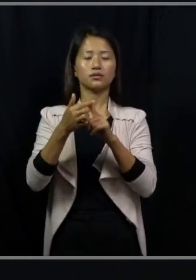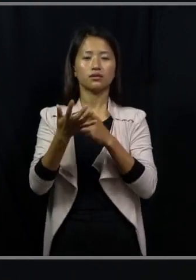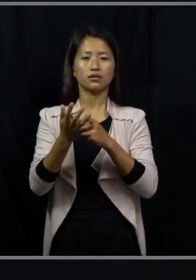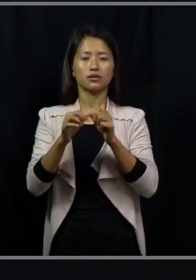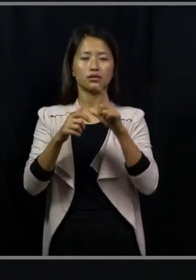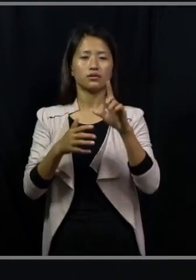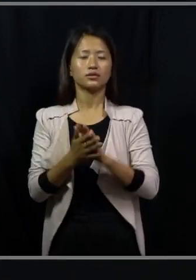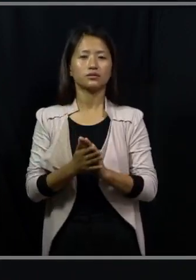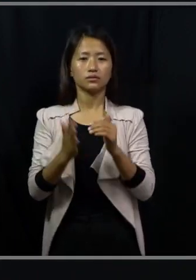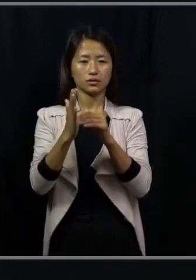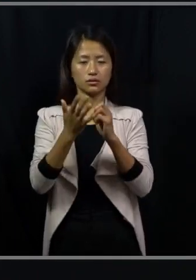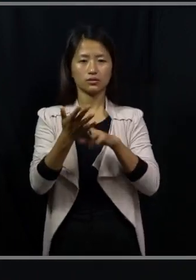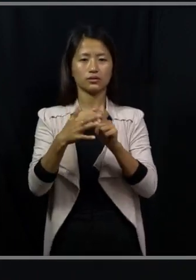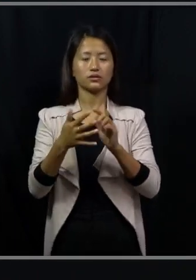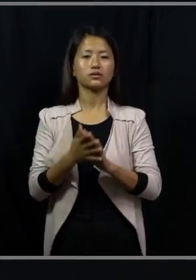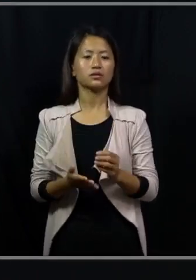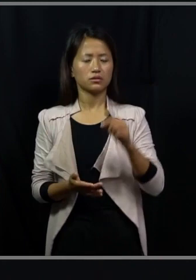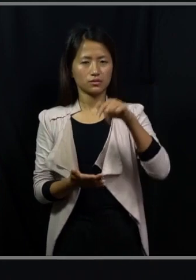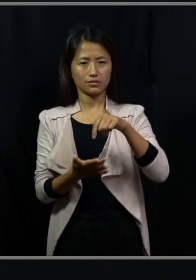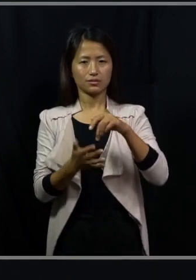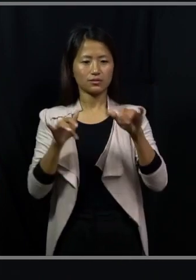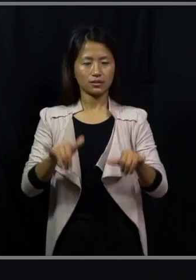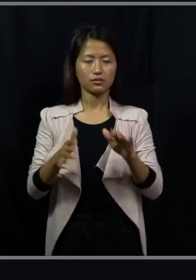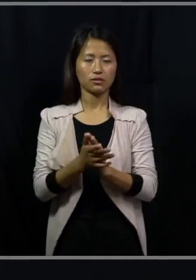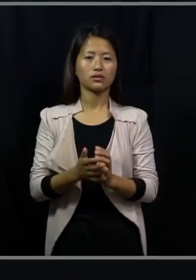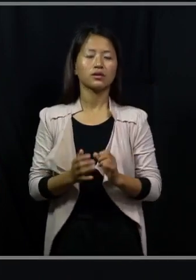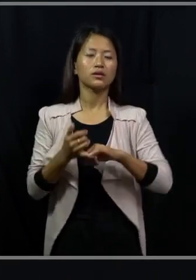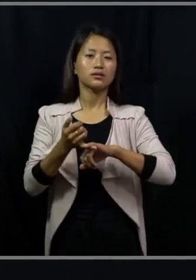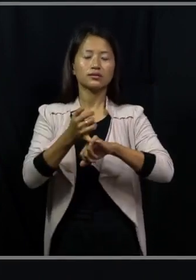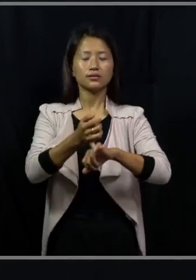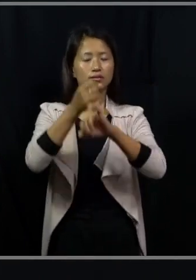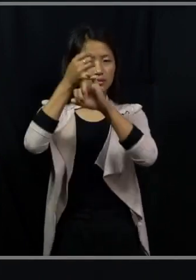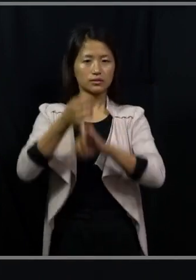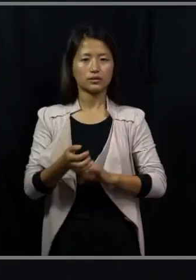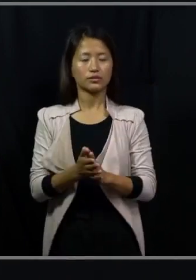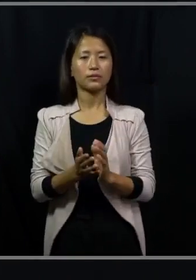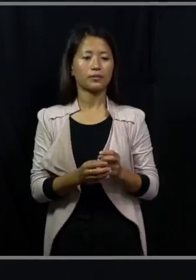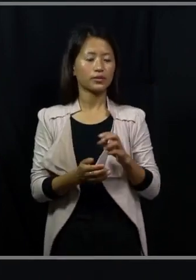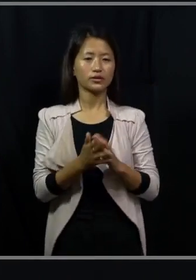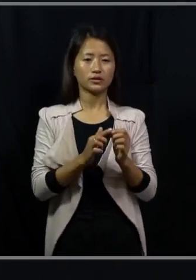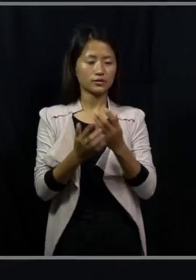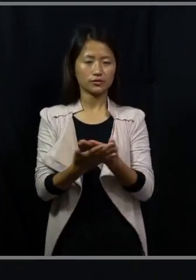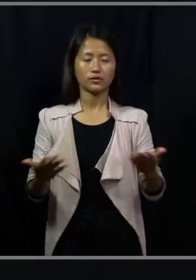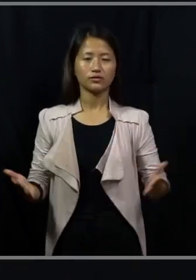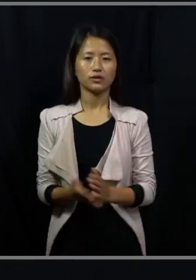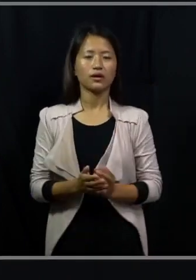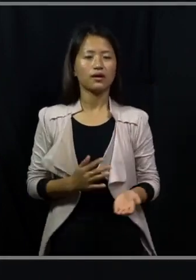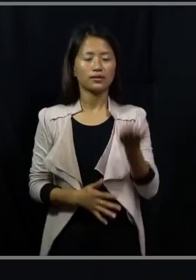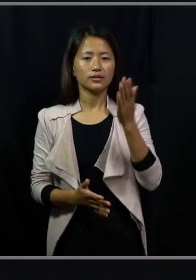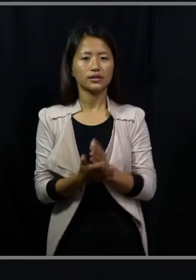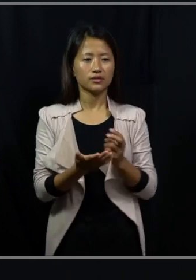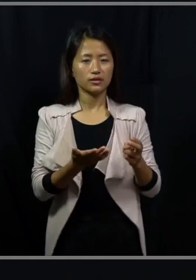and also it not only stands in the southern plain of the highly productive agriculture, but